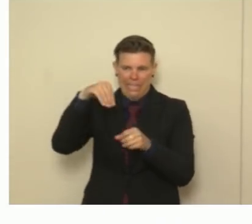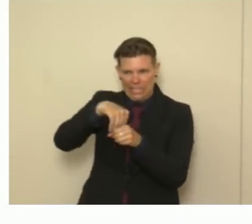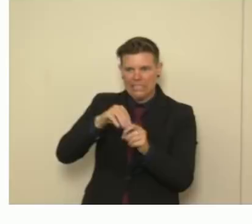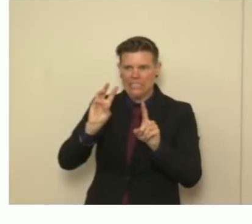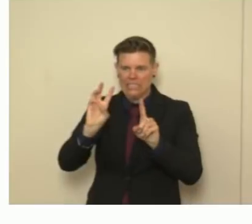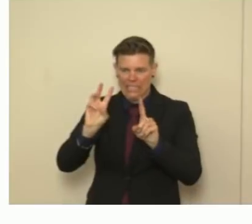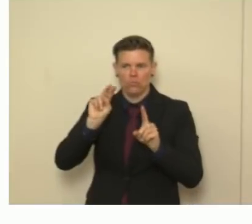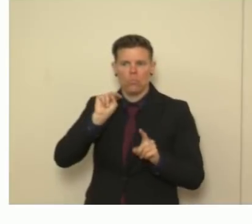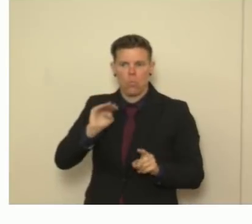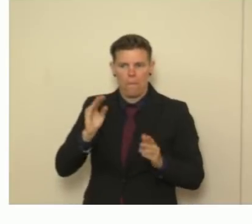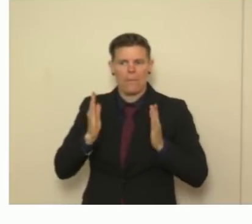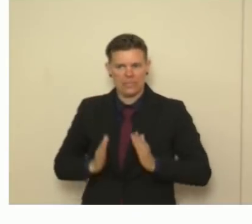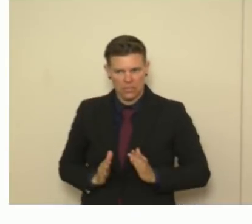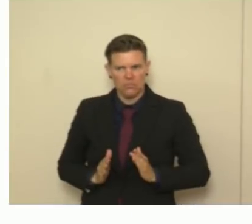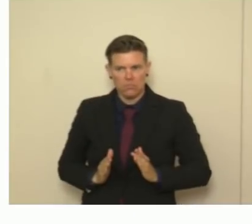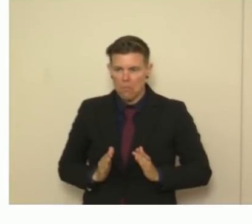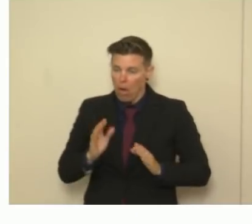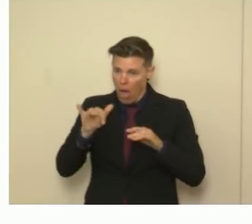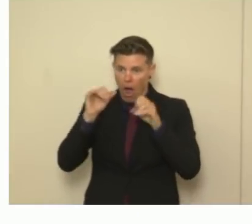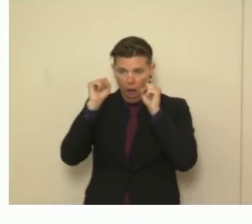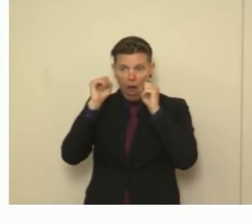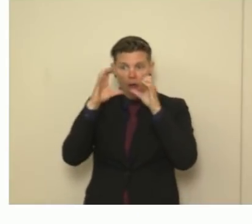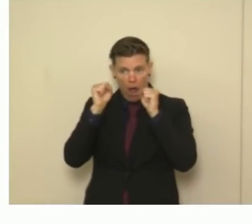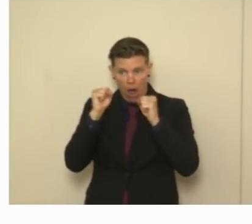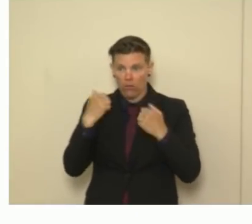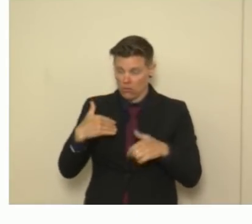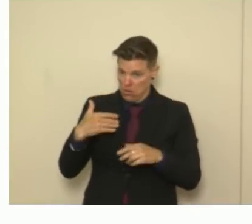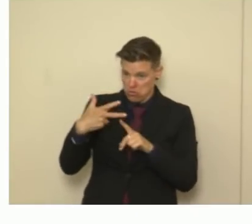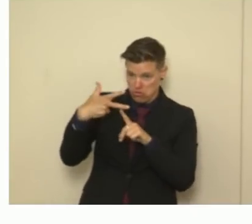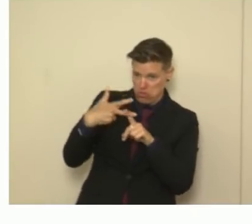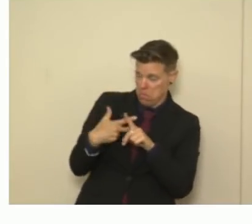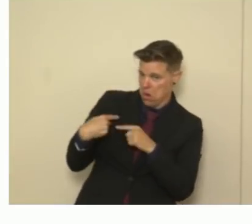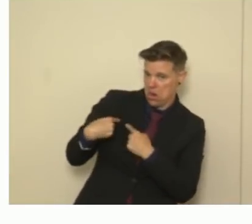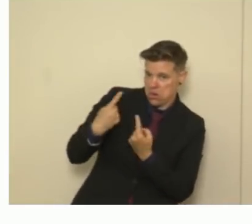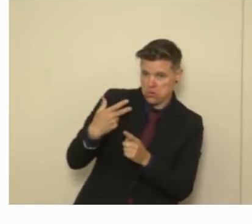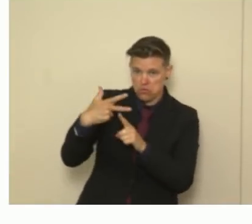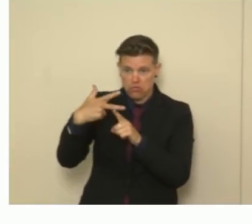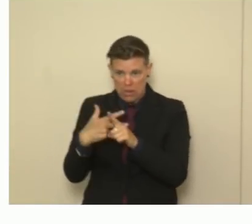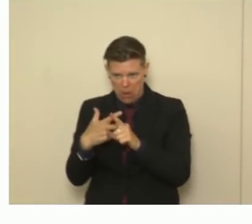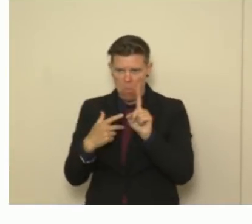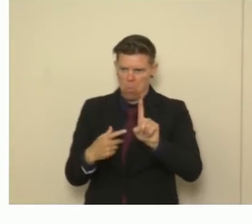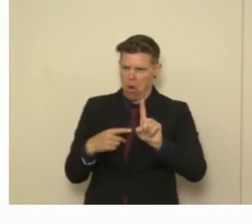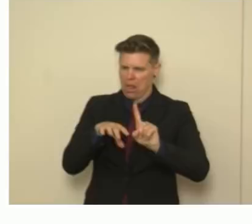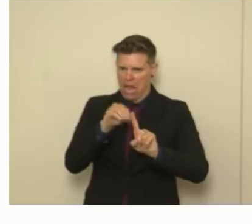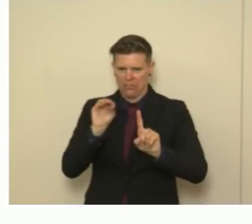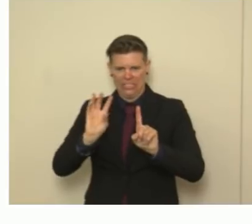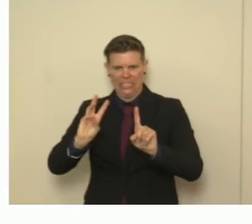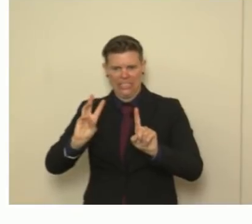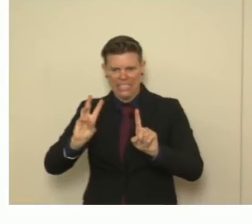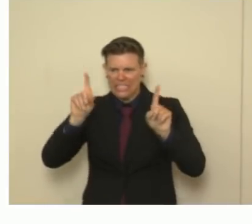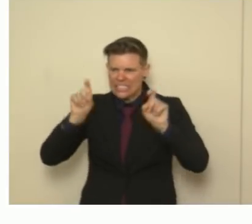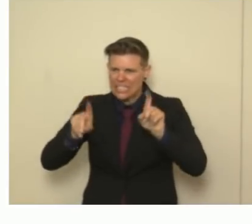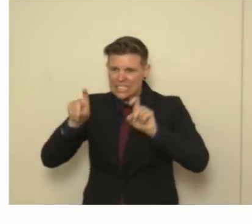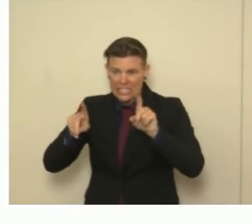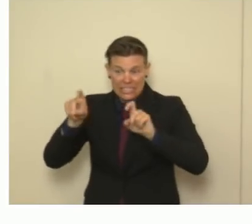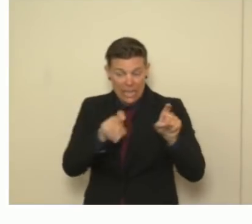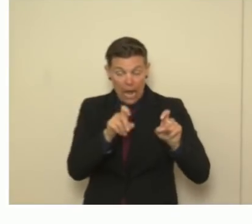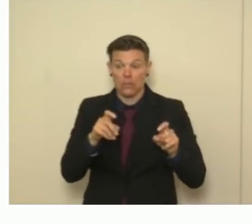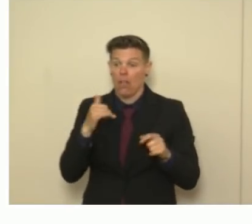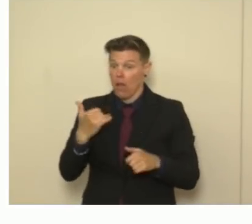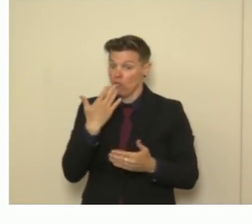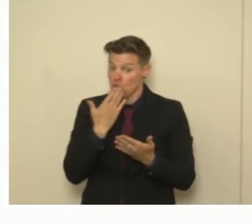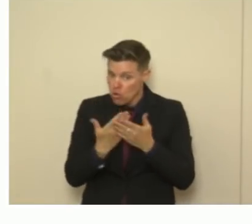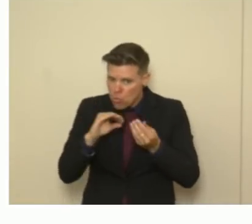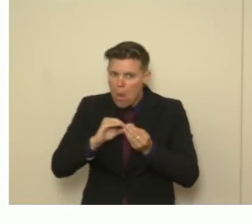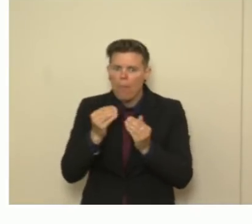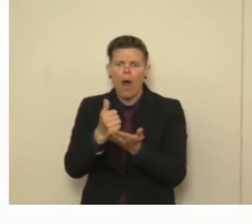really quite remarkable in only 3 months. To test 1 out of every 6 New Mexicans is amazing. That's really helping us in case